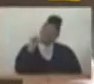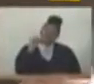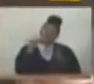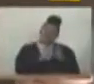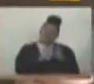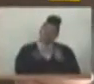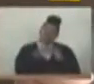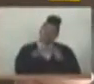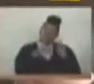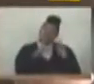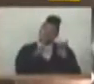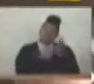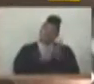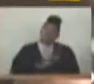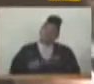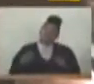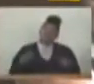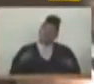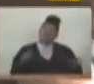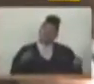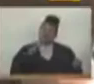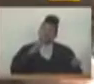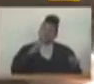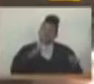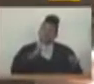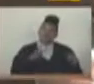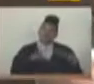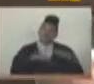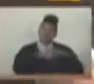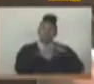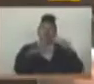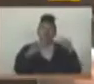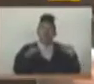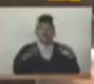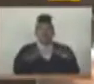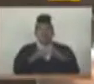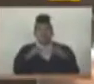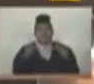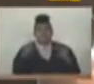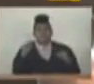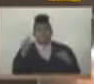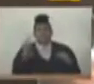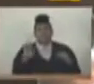490,000 Jamaicans have signed up to it. There's a base already, a platform at the